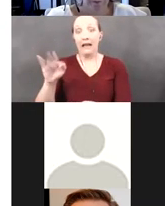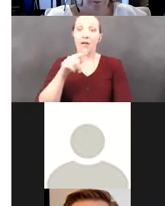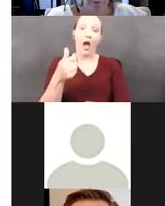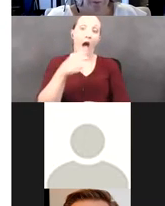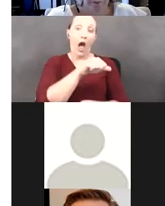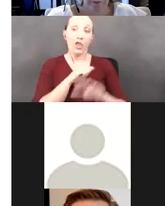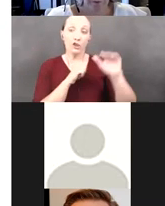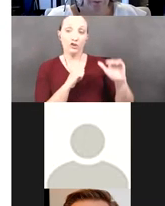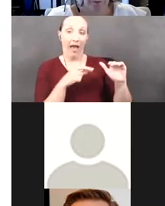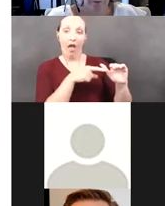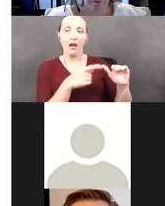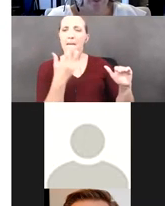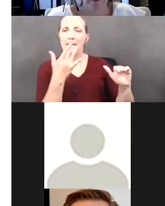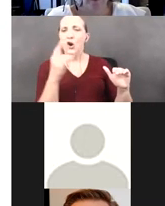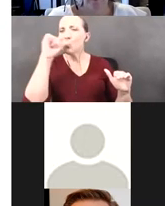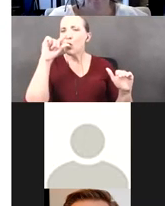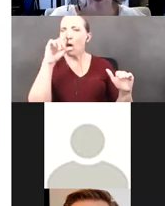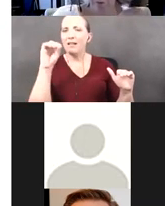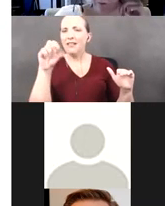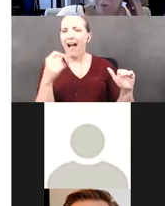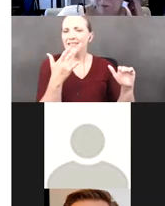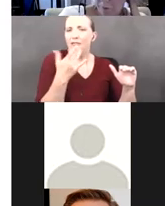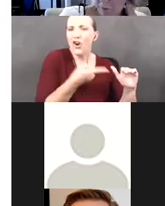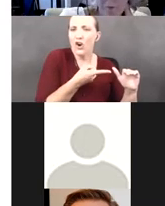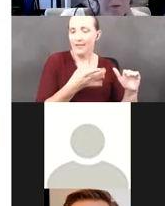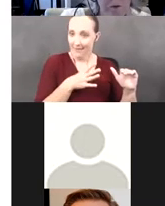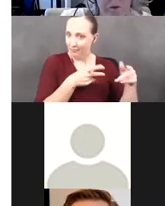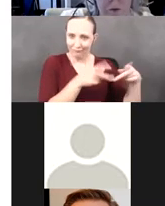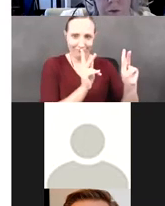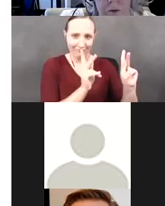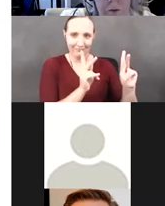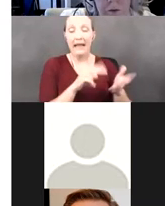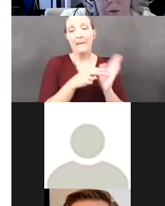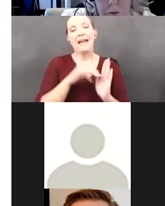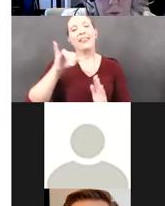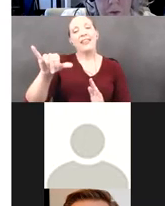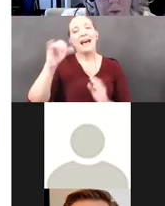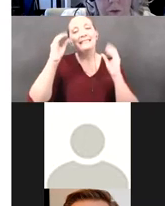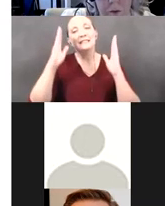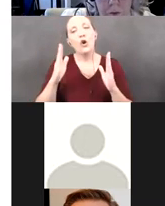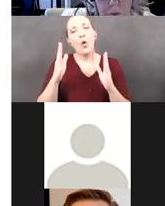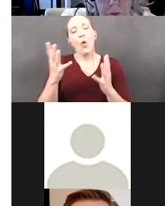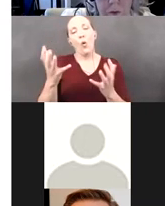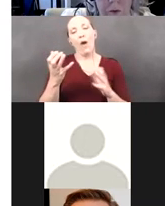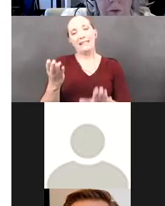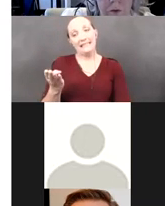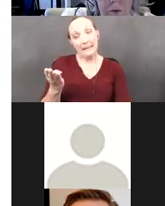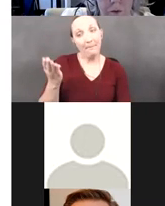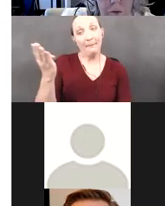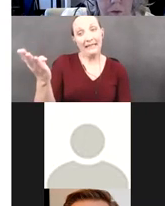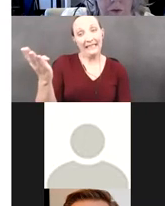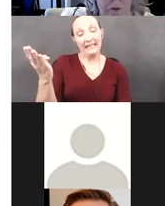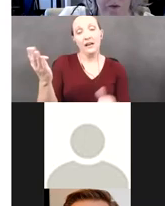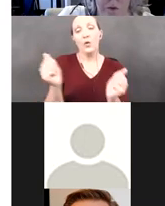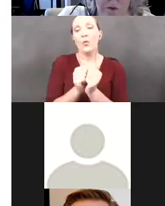on Si a Google document, a su that's hijo okay prefiere too. utilizar el My Google guess Doc, is eso that está the bien. teacher only wants it submitted Yo one pienso que way. el They're just maestro providing solo